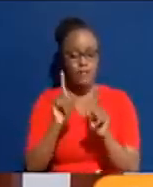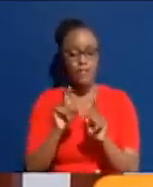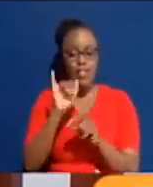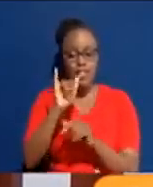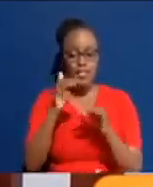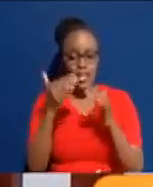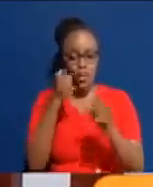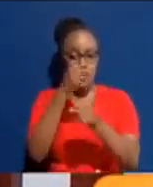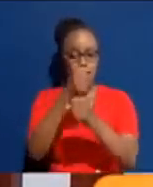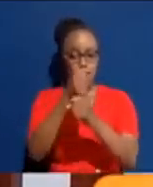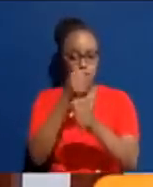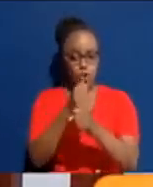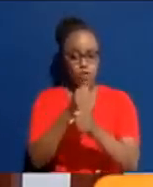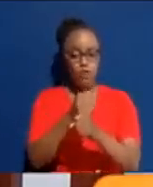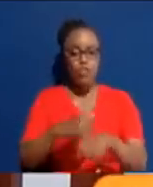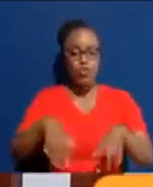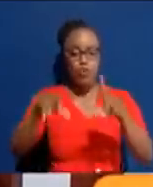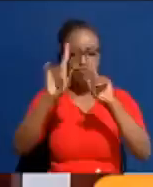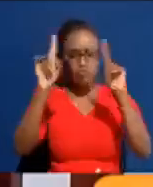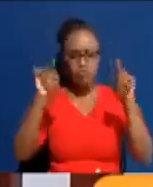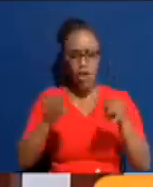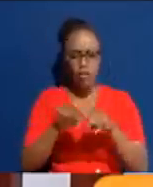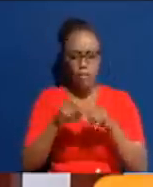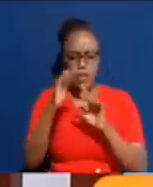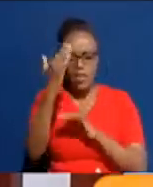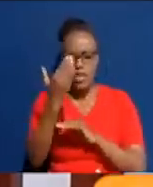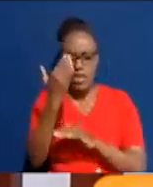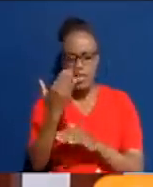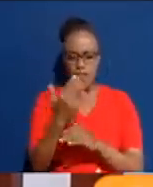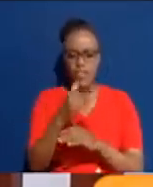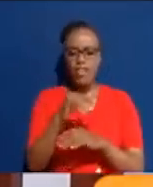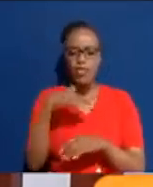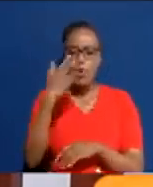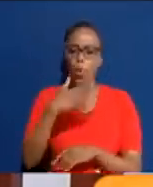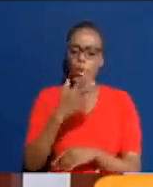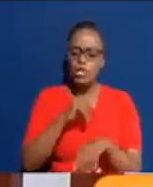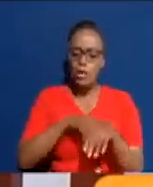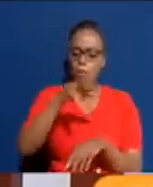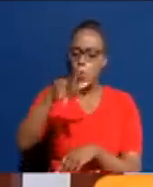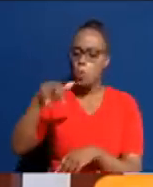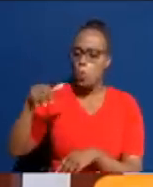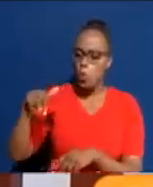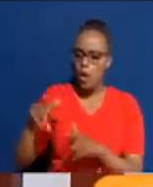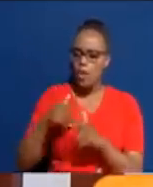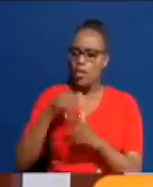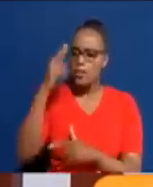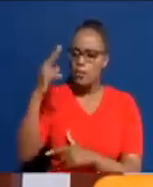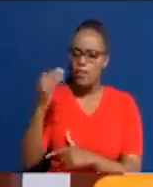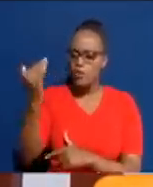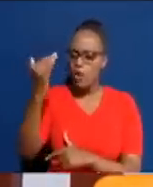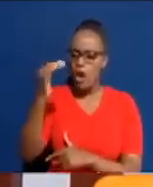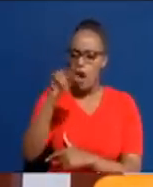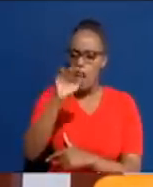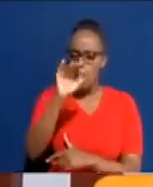they should do it. Put a mirror in your bedroom and in your corridors. Look at yourself as you walk out to the nation and ask yourself